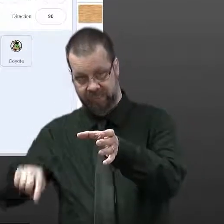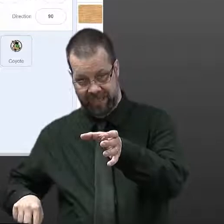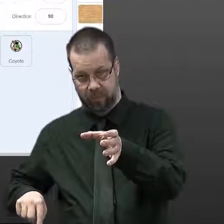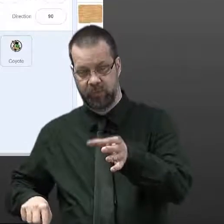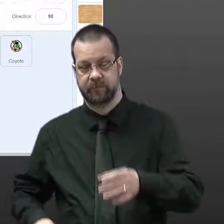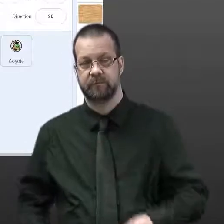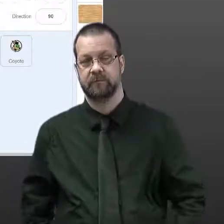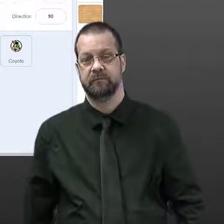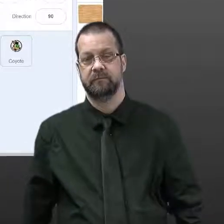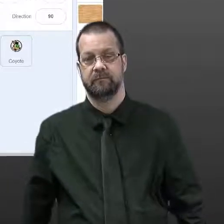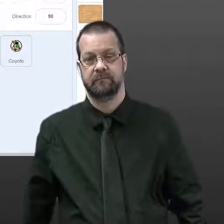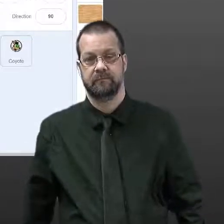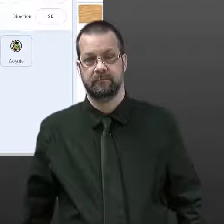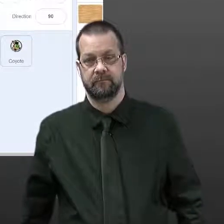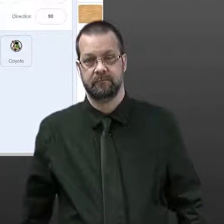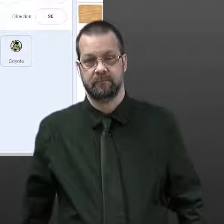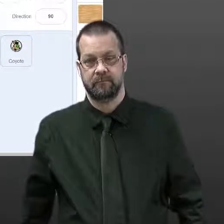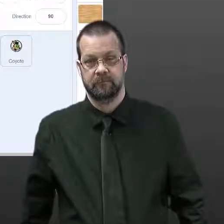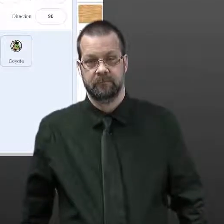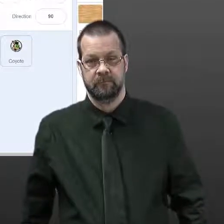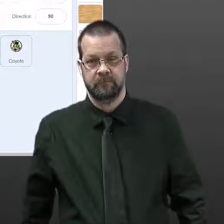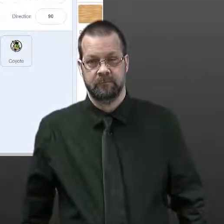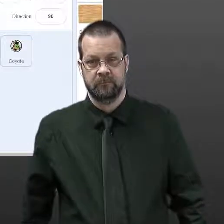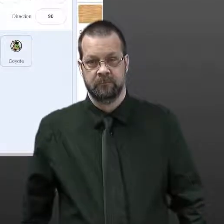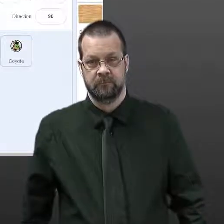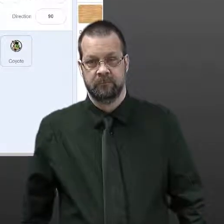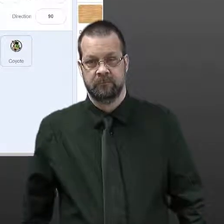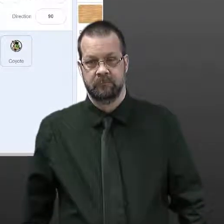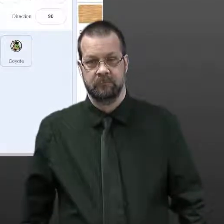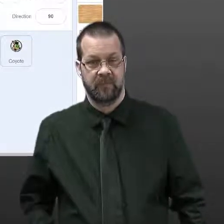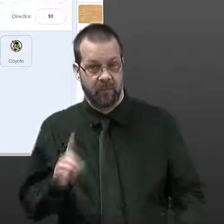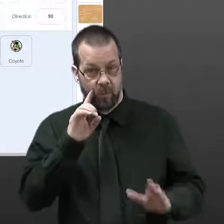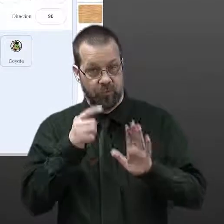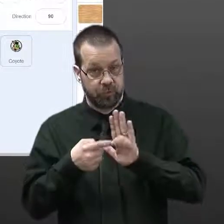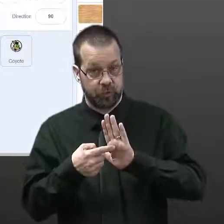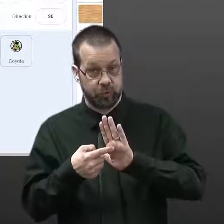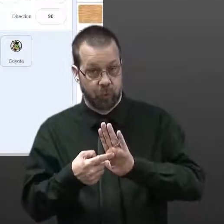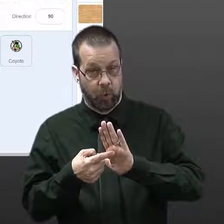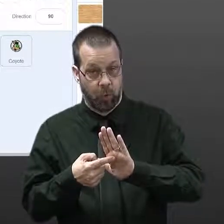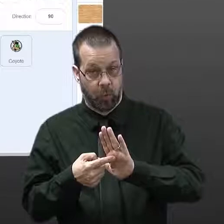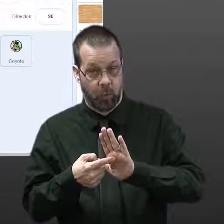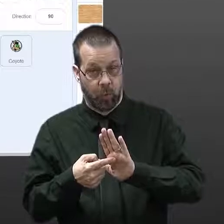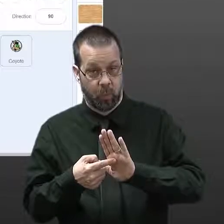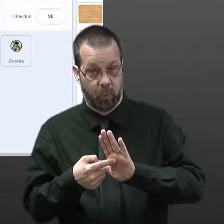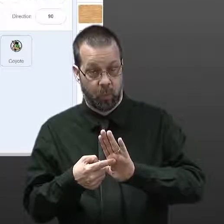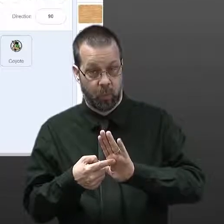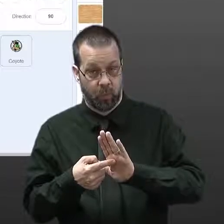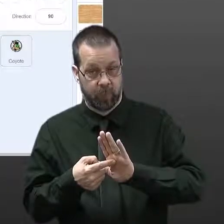hoop. And then we are going to show